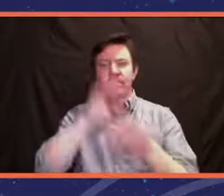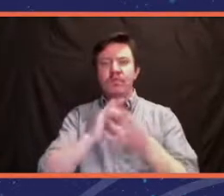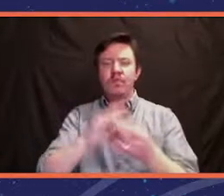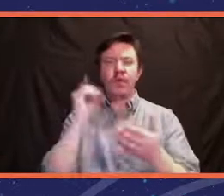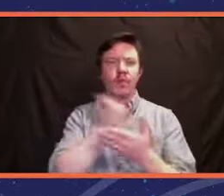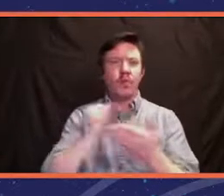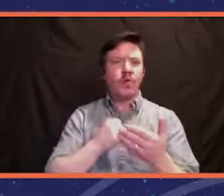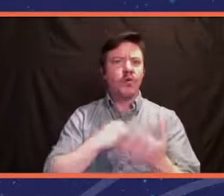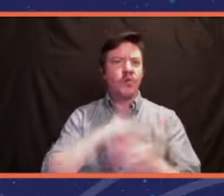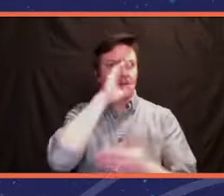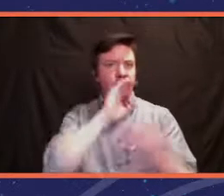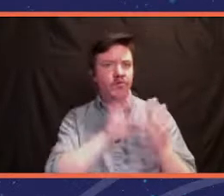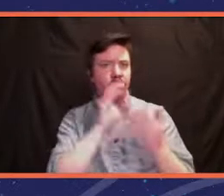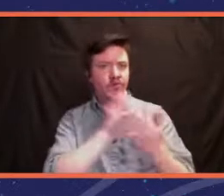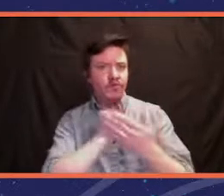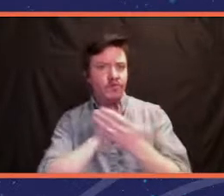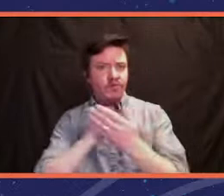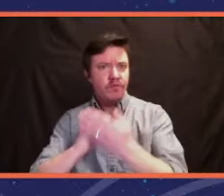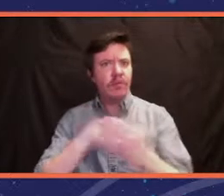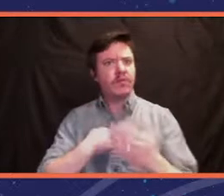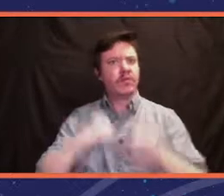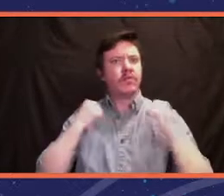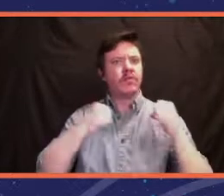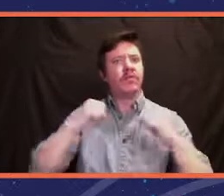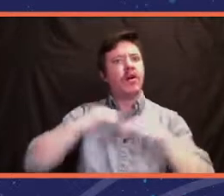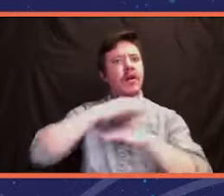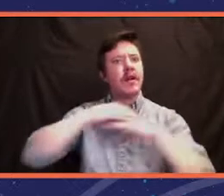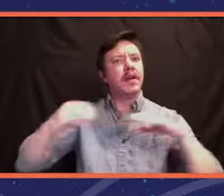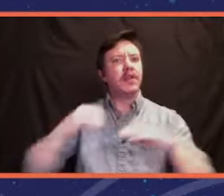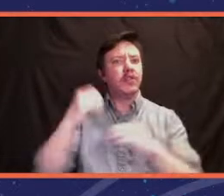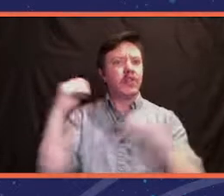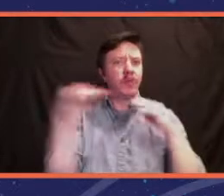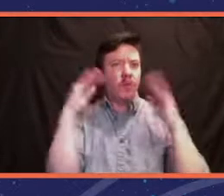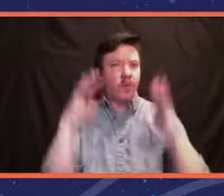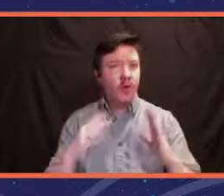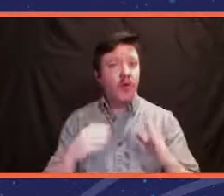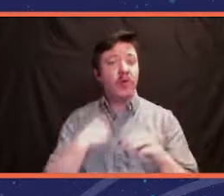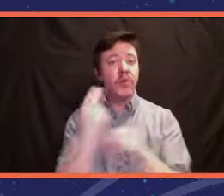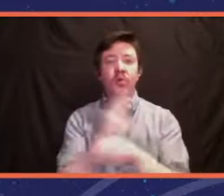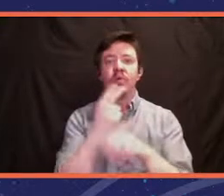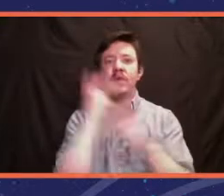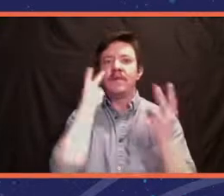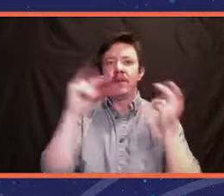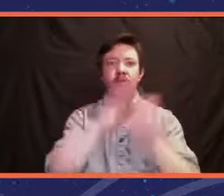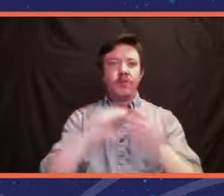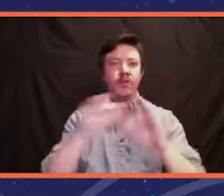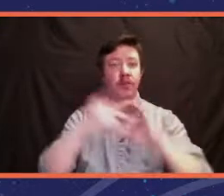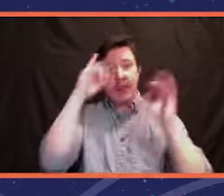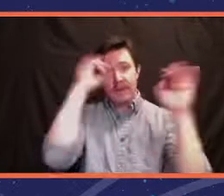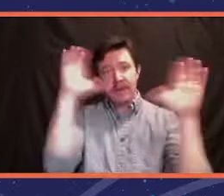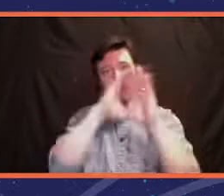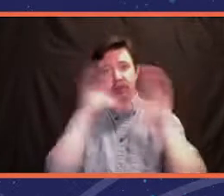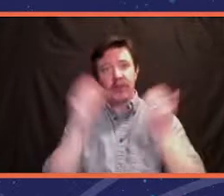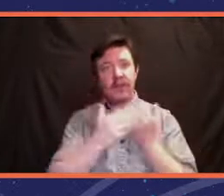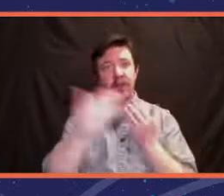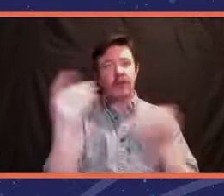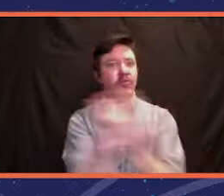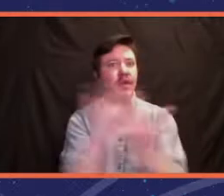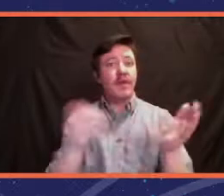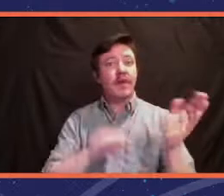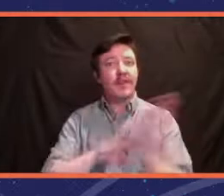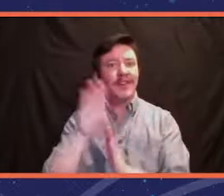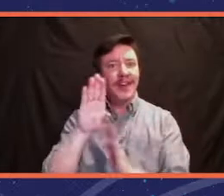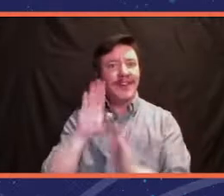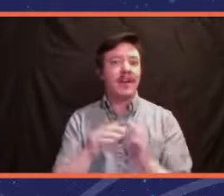strong Indigenous warrior femmes, educates through visual storytelling, and envisions a future where everyone can thrive. She currently lives